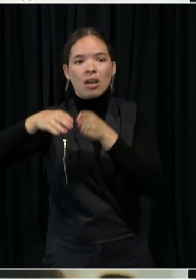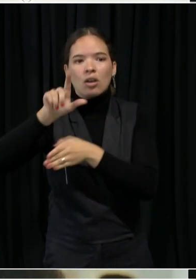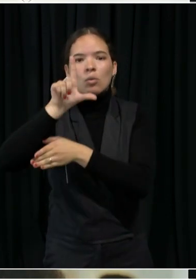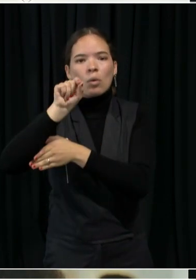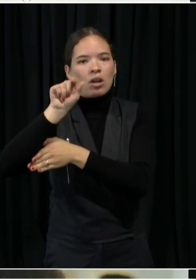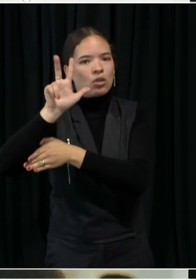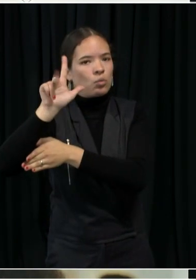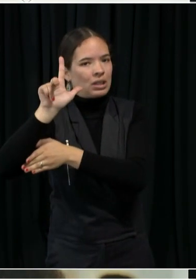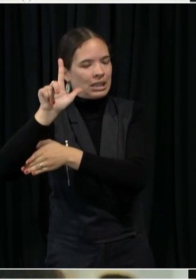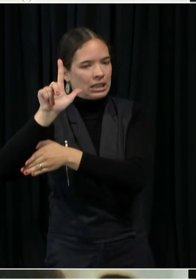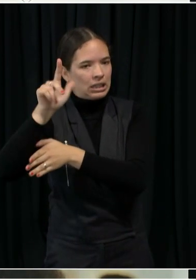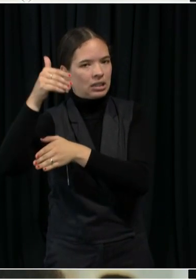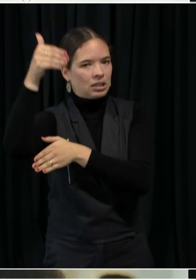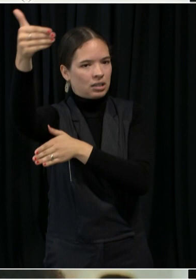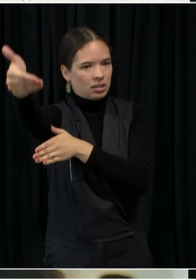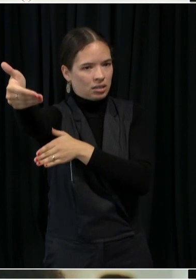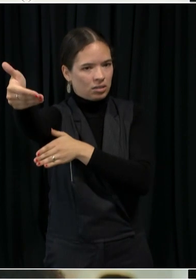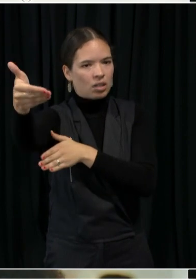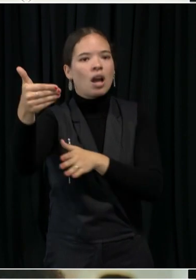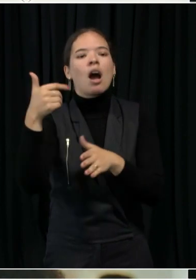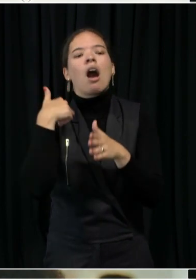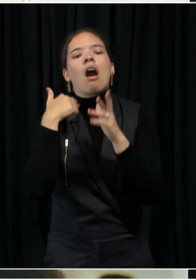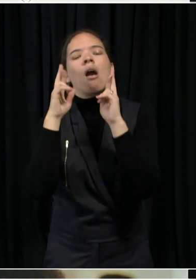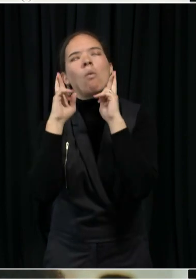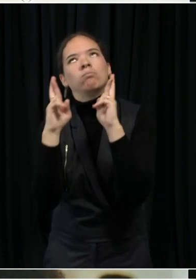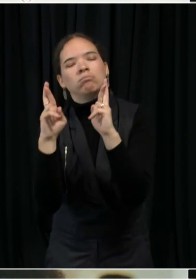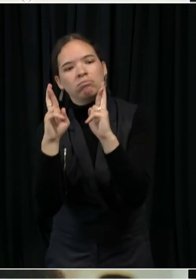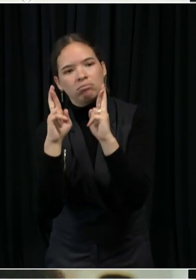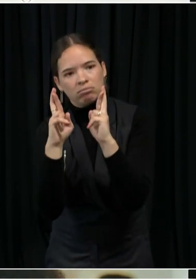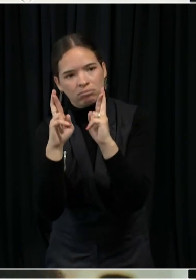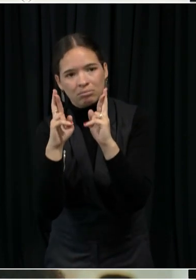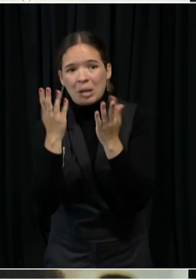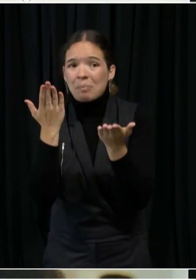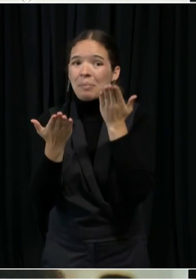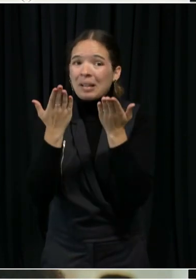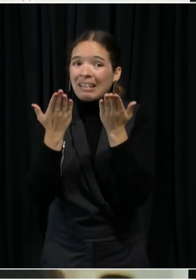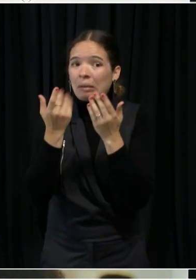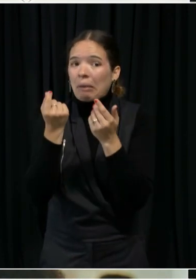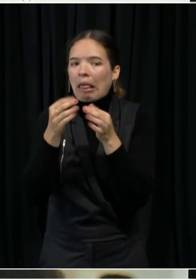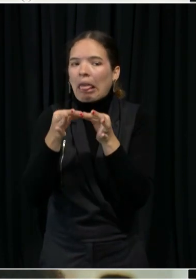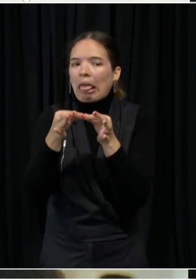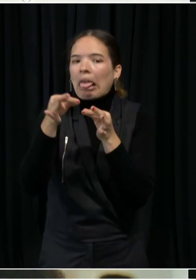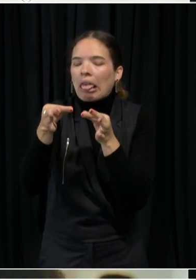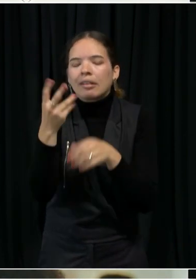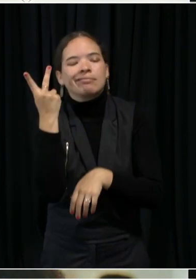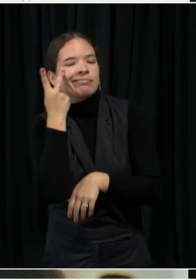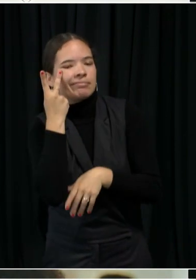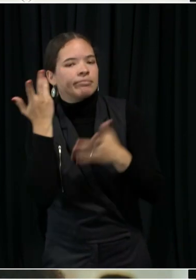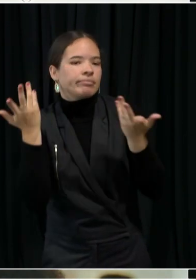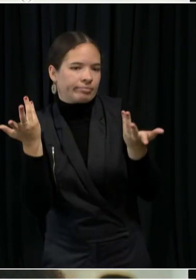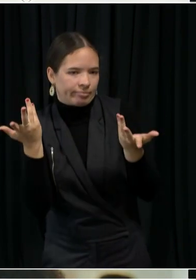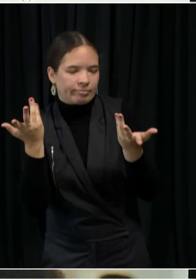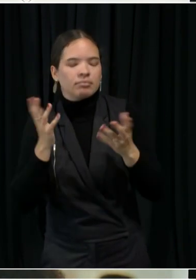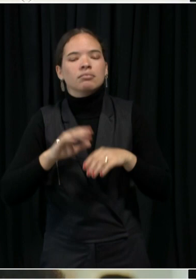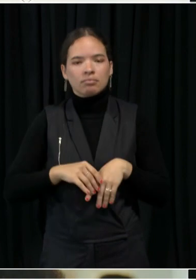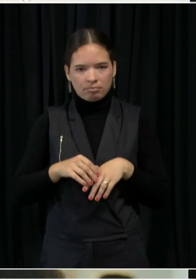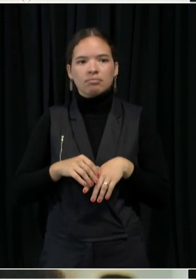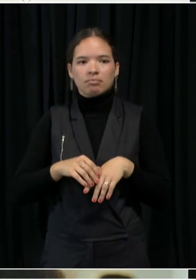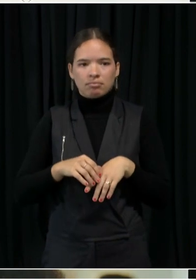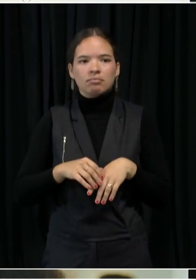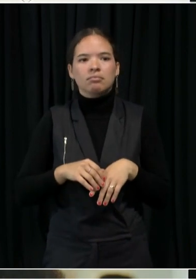We hope by the end of 2023, maybe a little later than that, but it'll be soon. I'm really